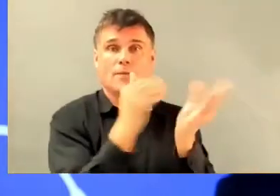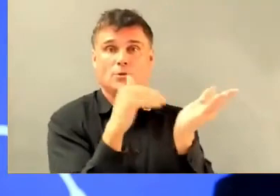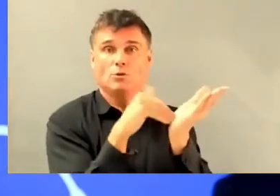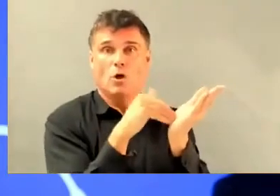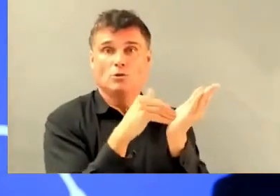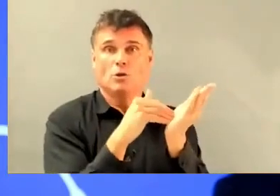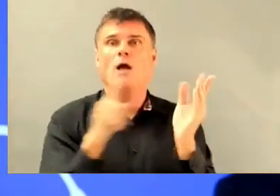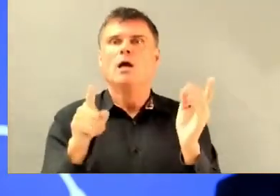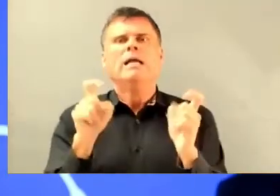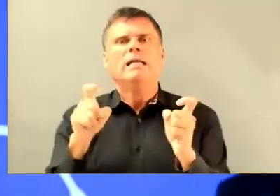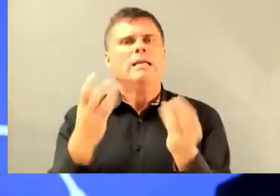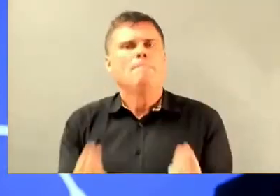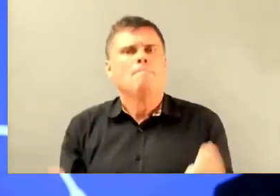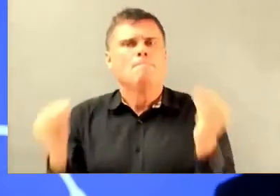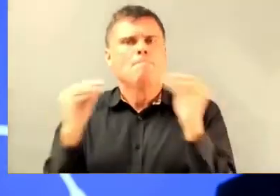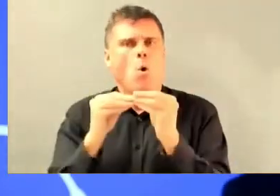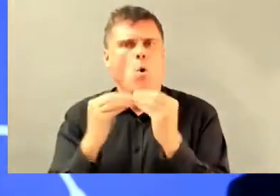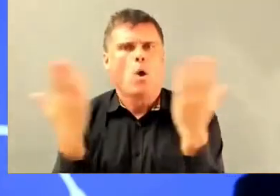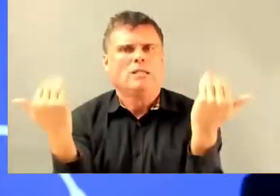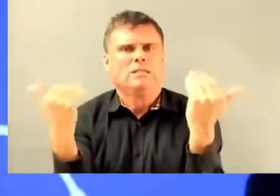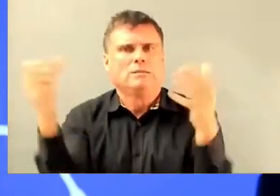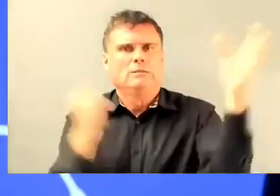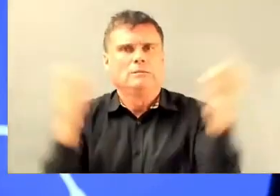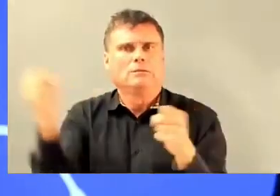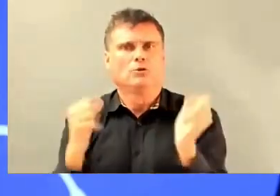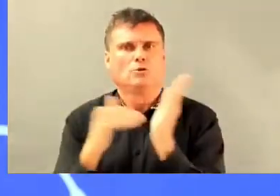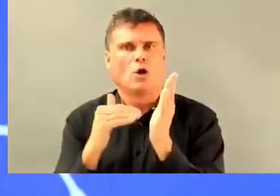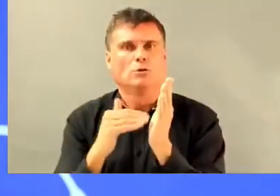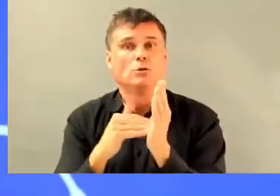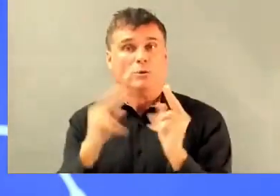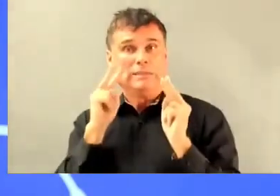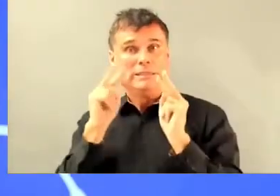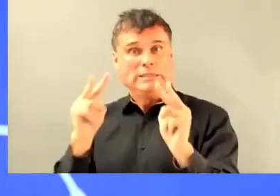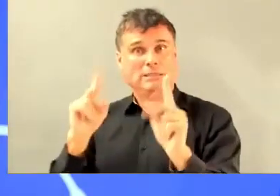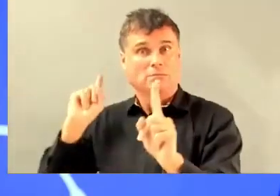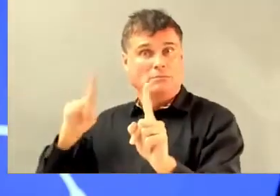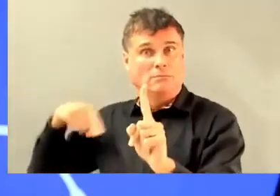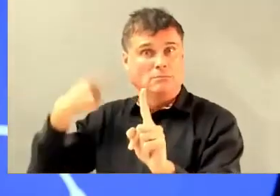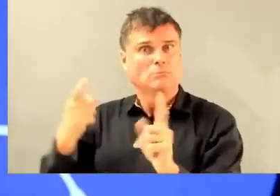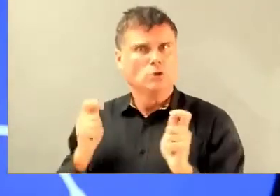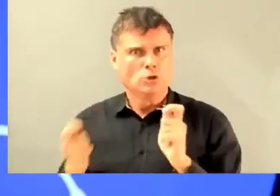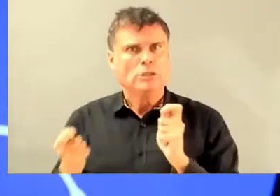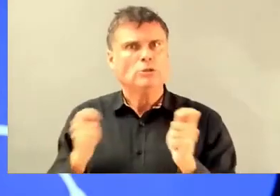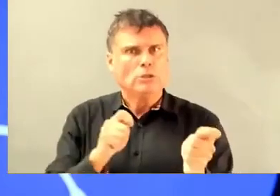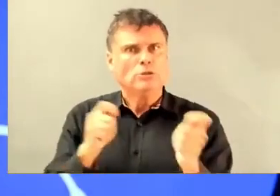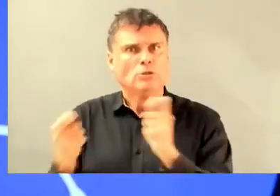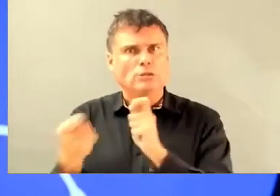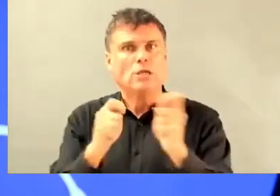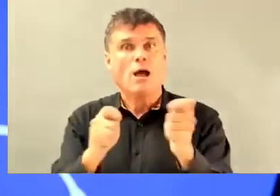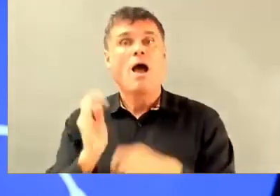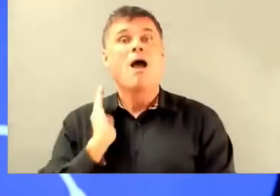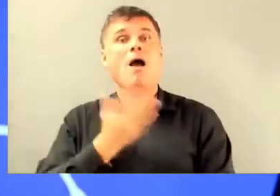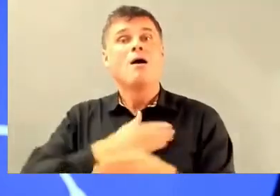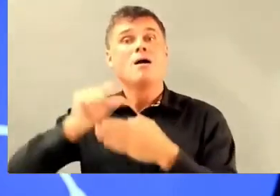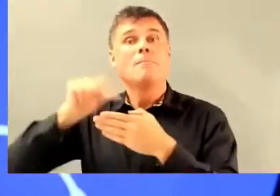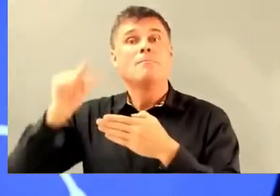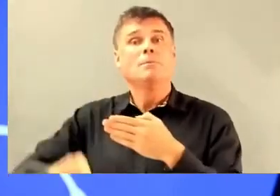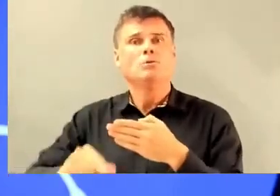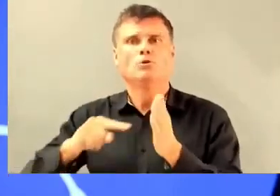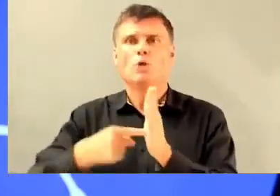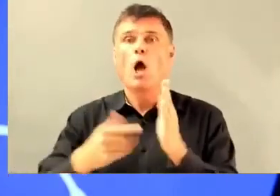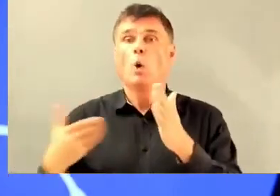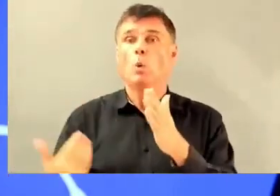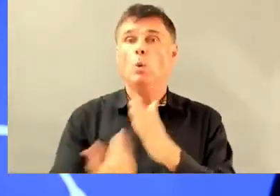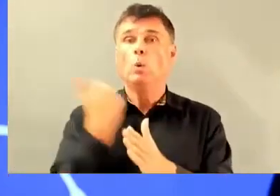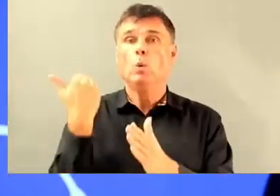seen significant change in the last number of months. We started new to practice contracts. 86